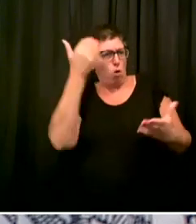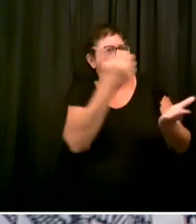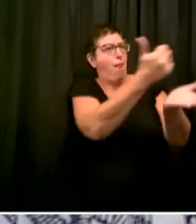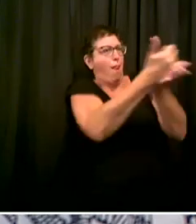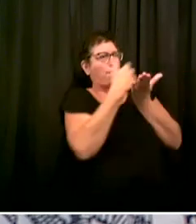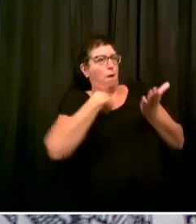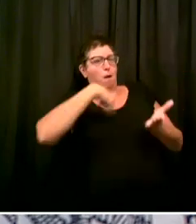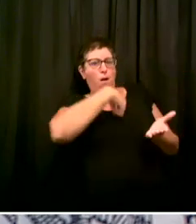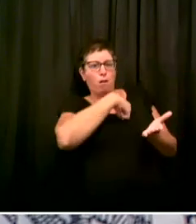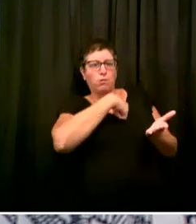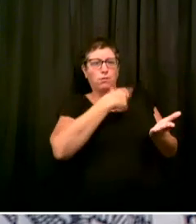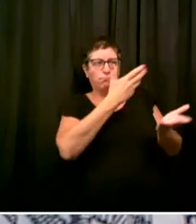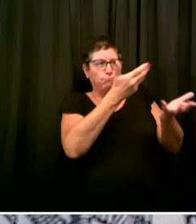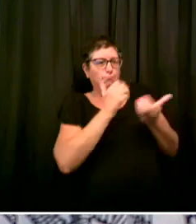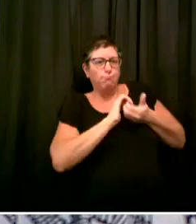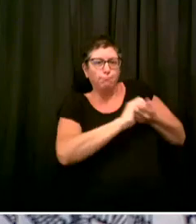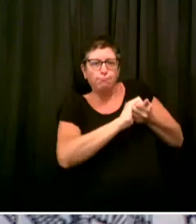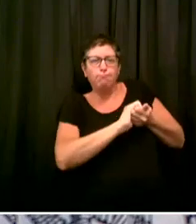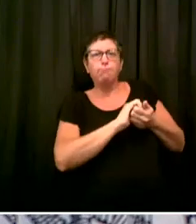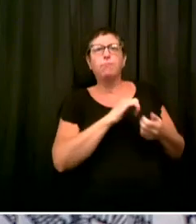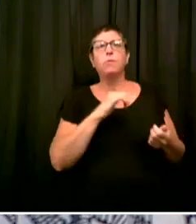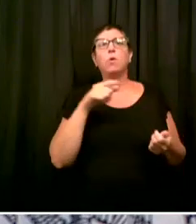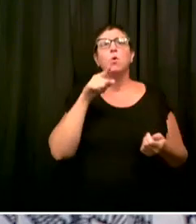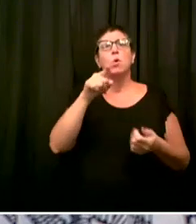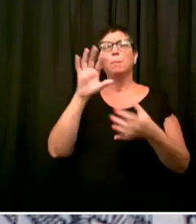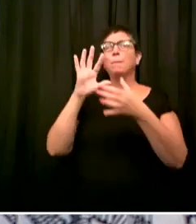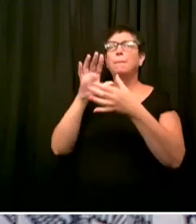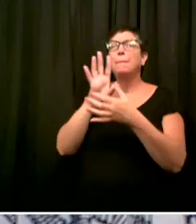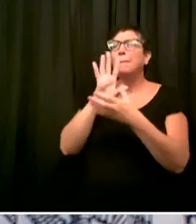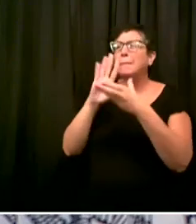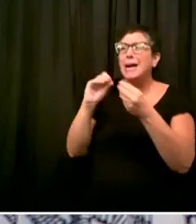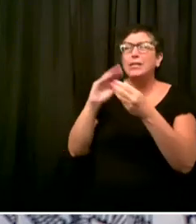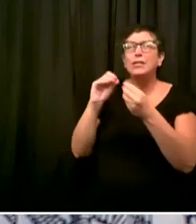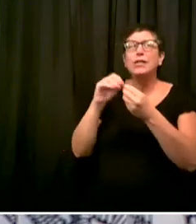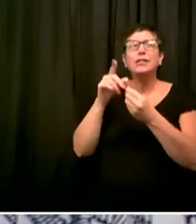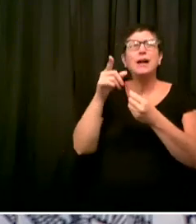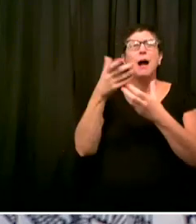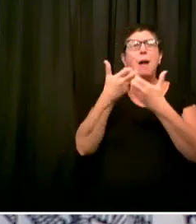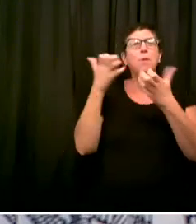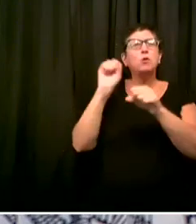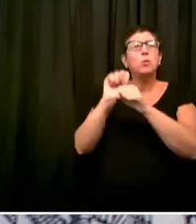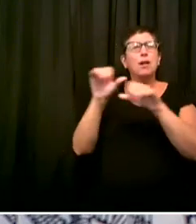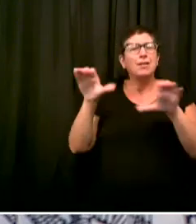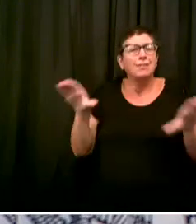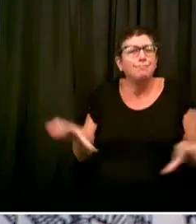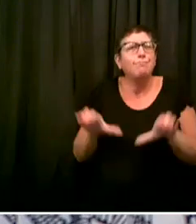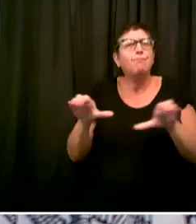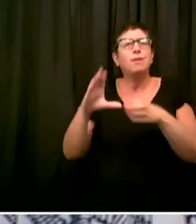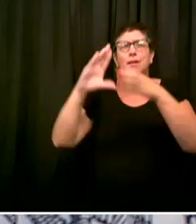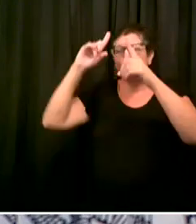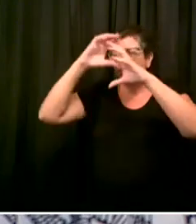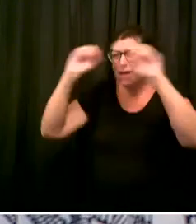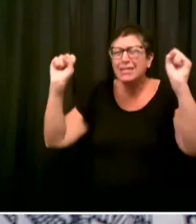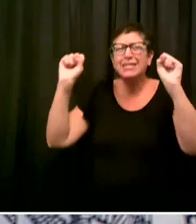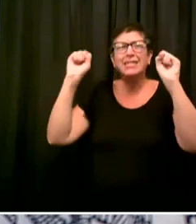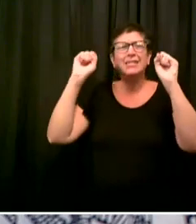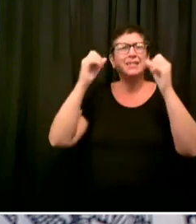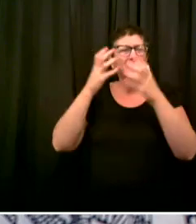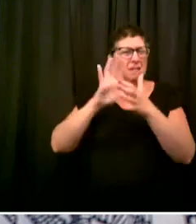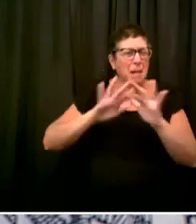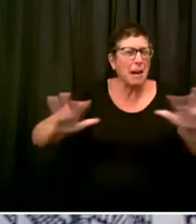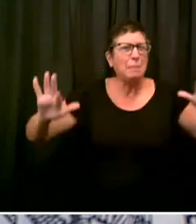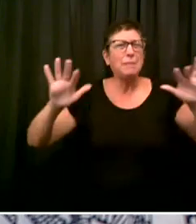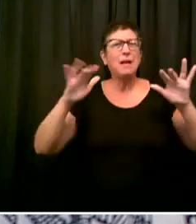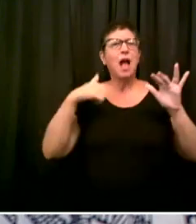how much work he did or why it went to a certain level. I don't know the facts about that. I do know that everyone who came forward and said they